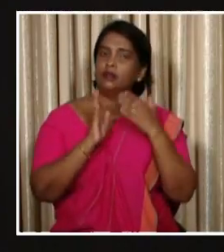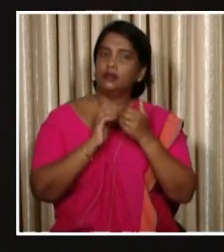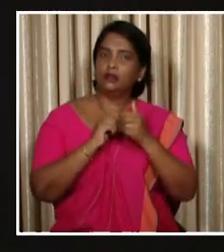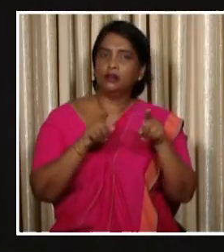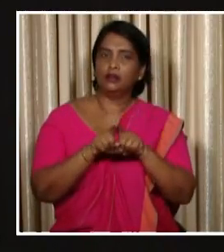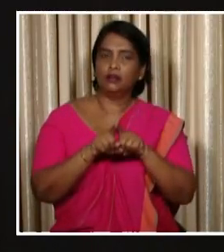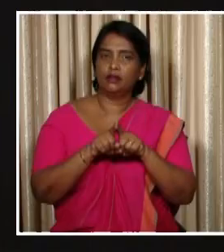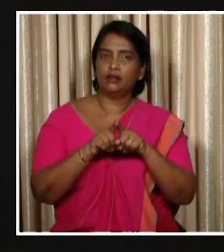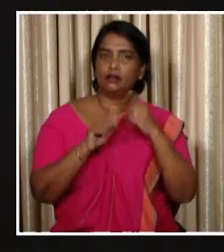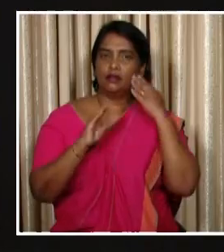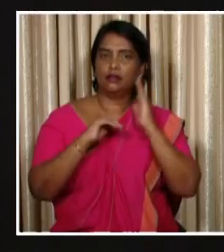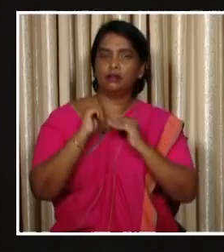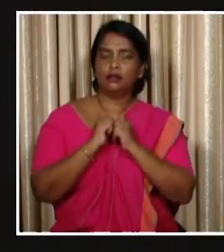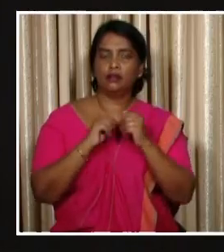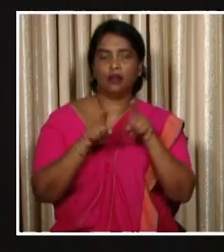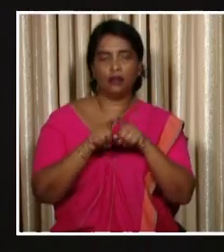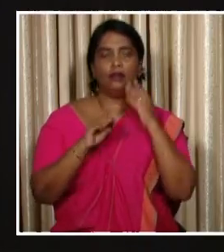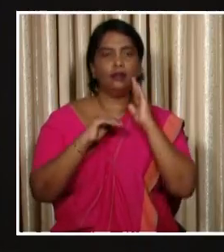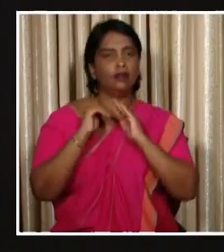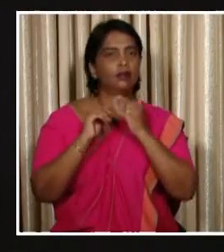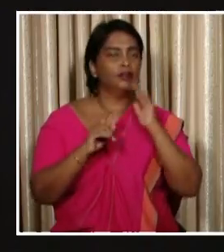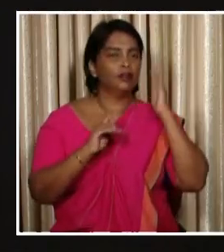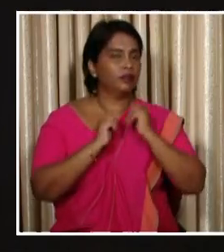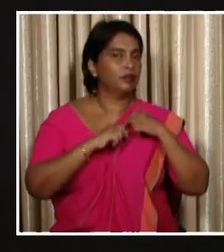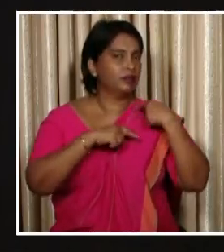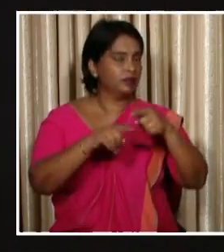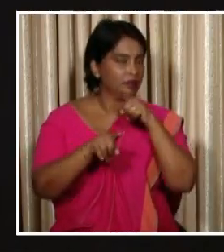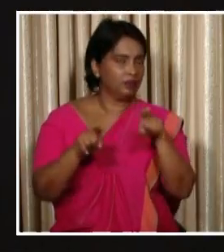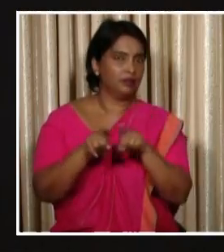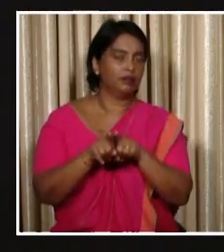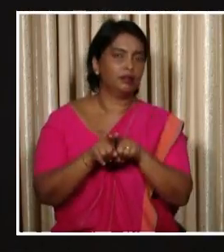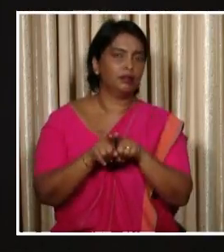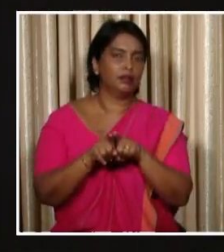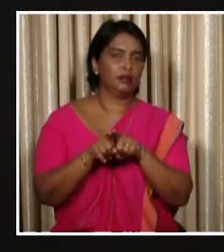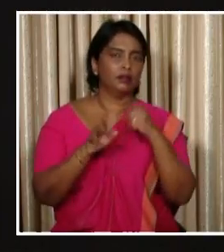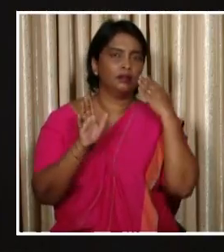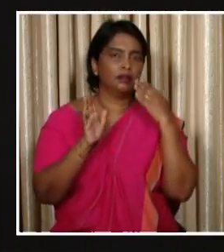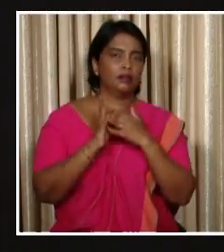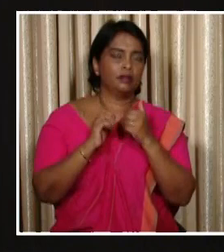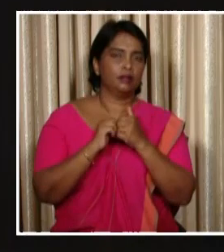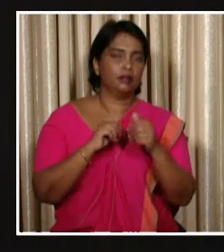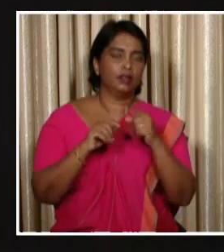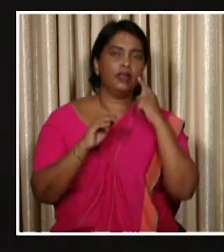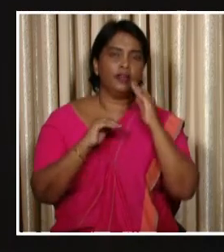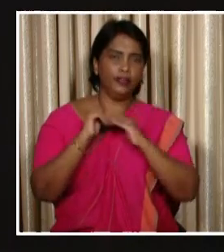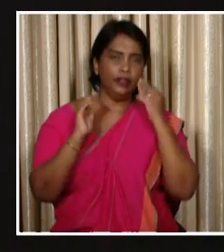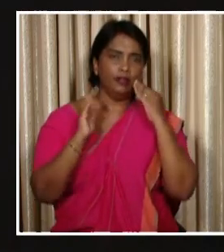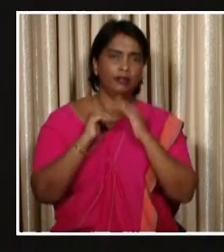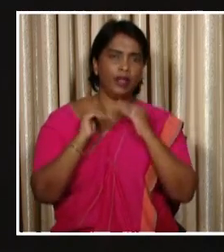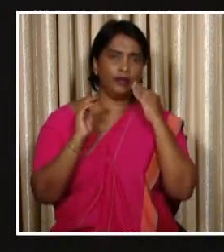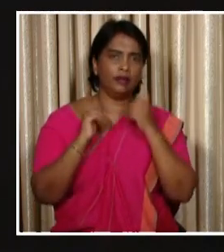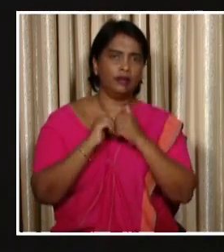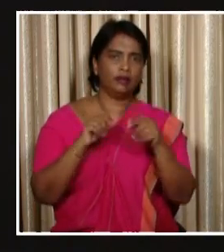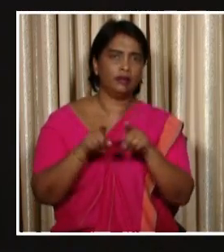is where the destination promotion arrangement, large sums have been allocated to promote identified destinations across the